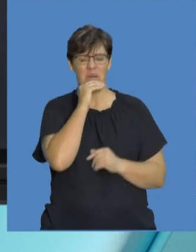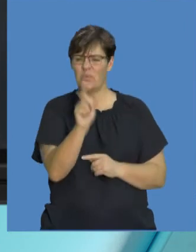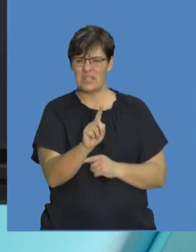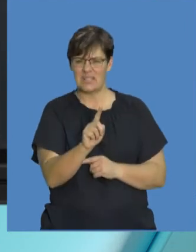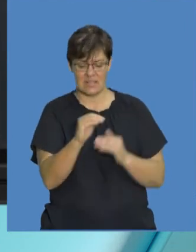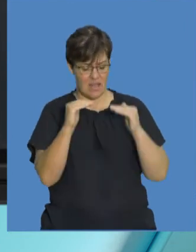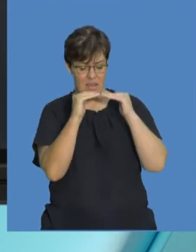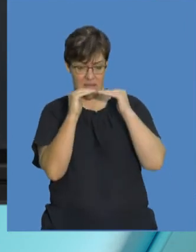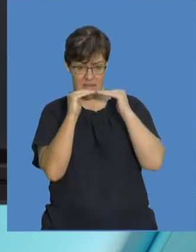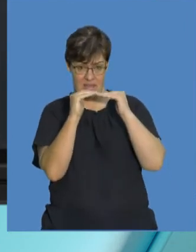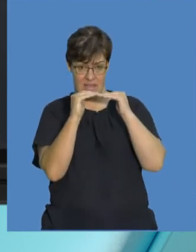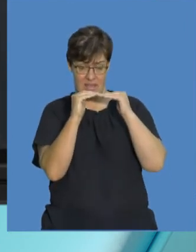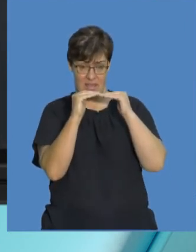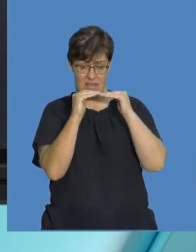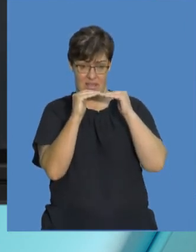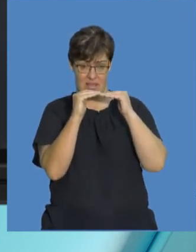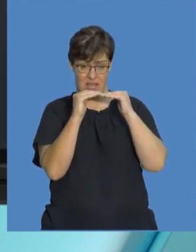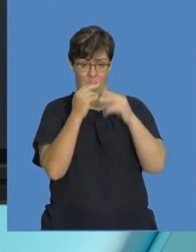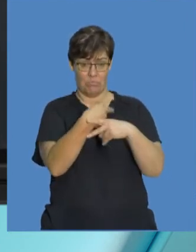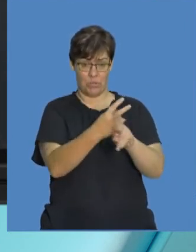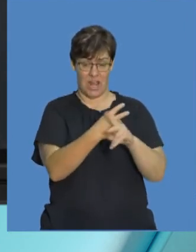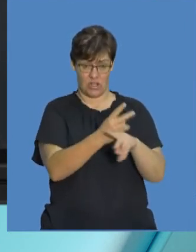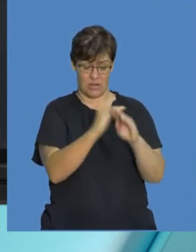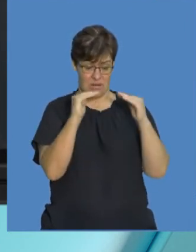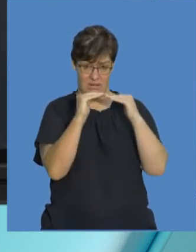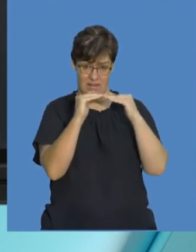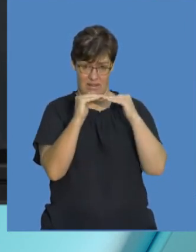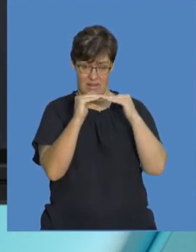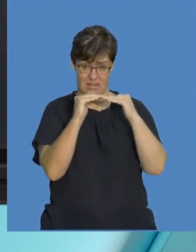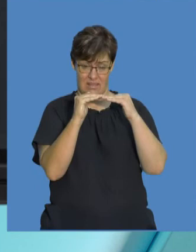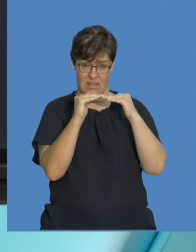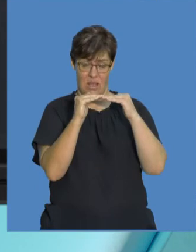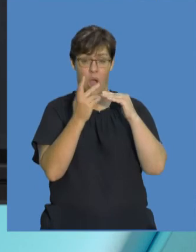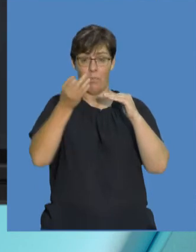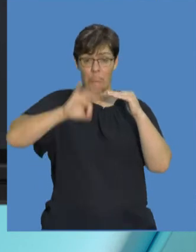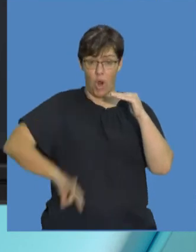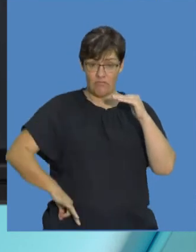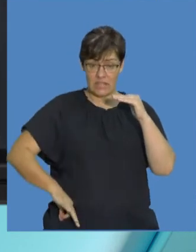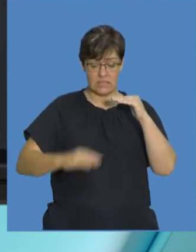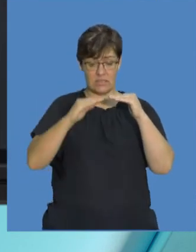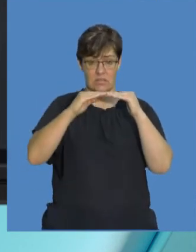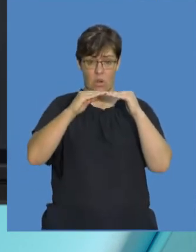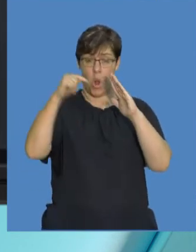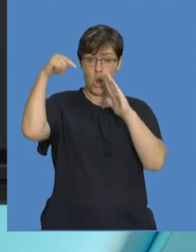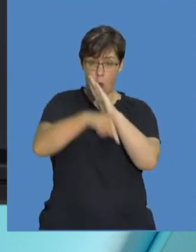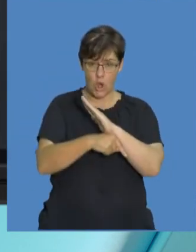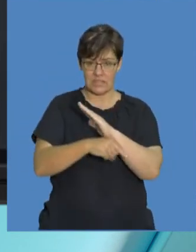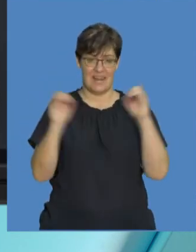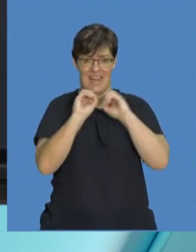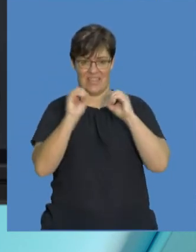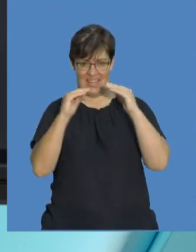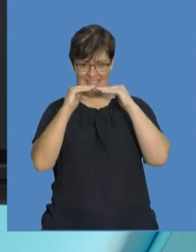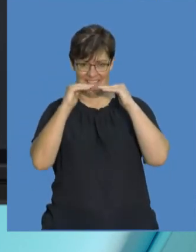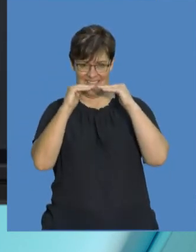words, at that point, when you reach that point of production, you have neither made a